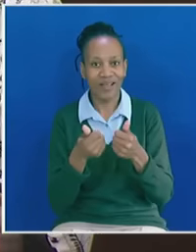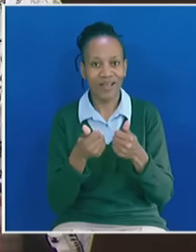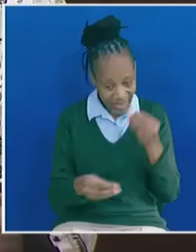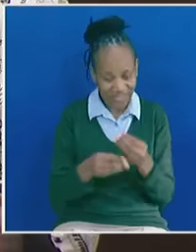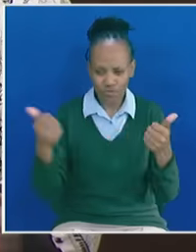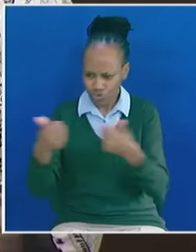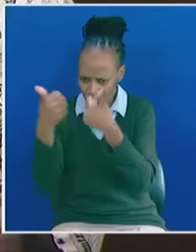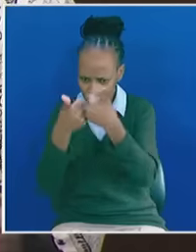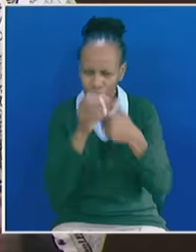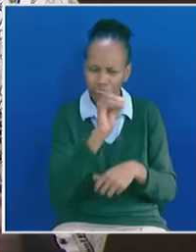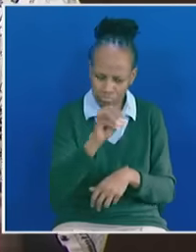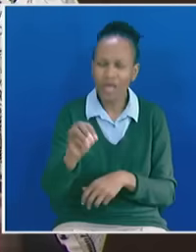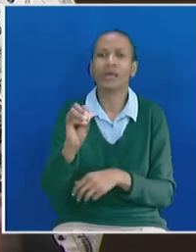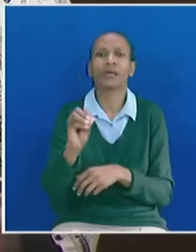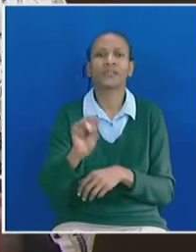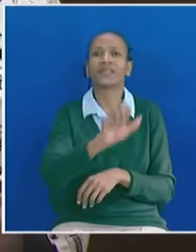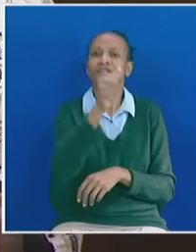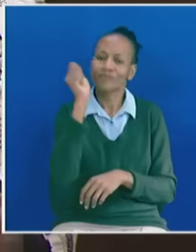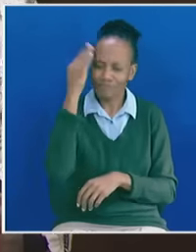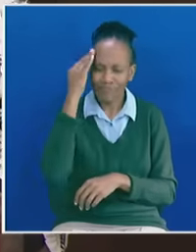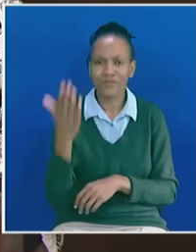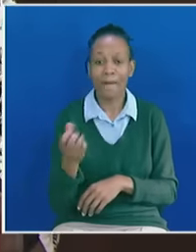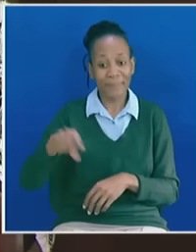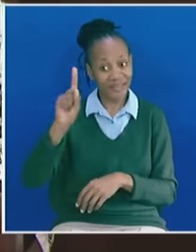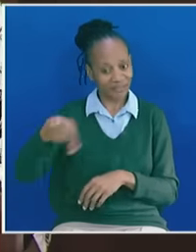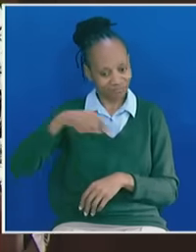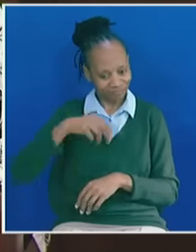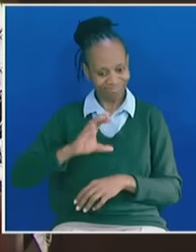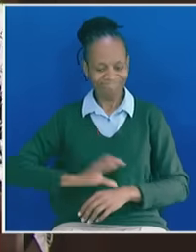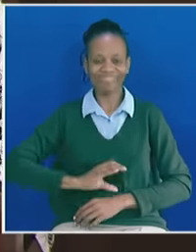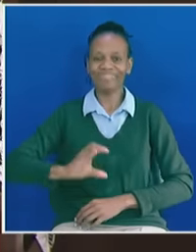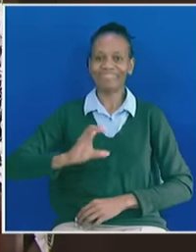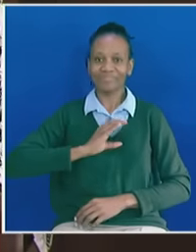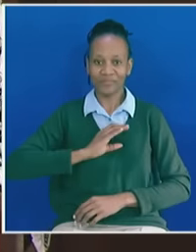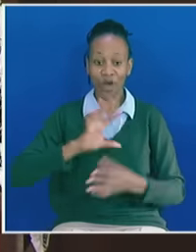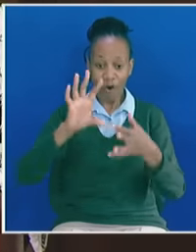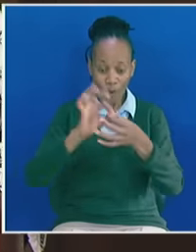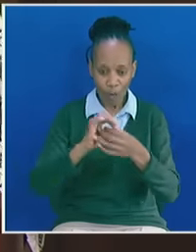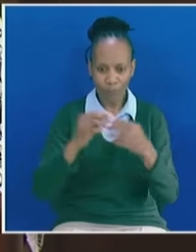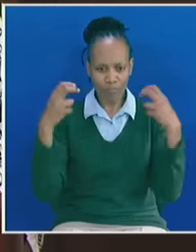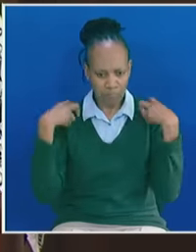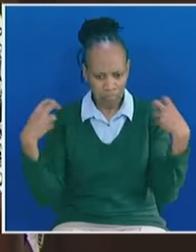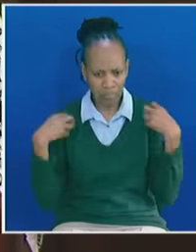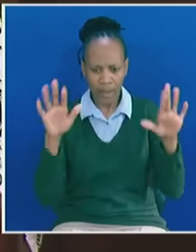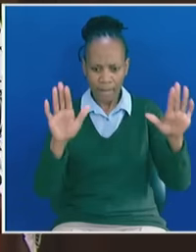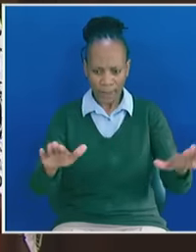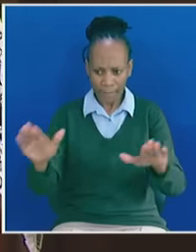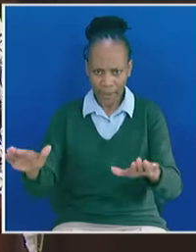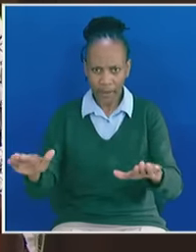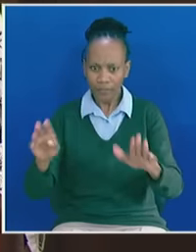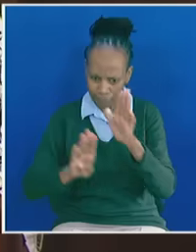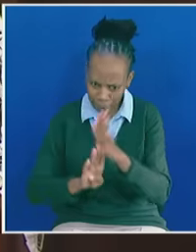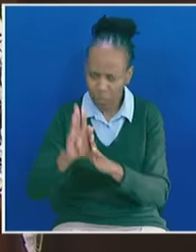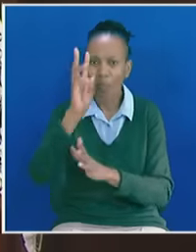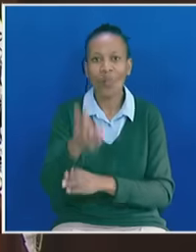still experience in South Africa, we are confident that domestic stability in South Africa can and must be